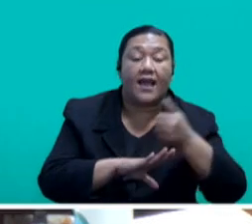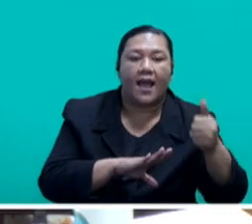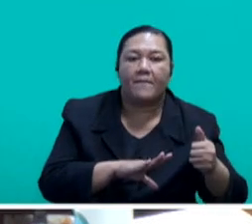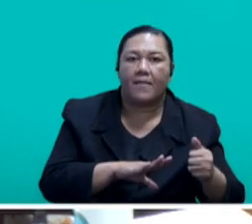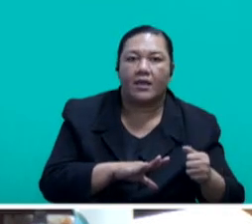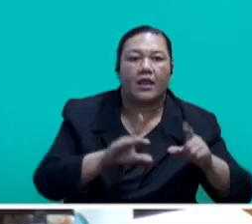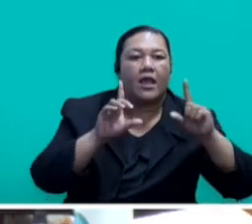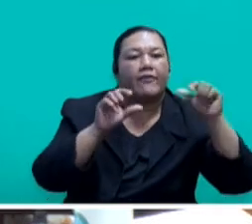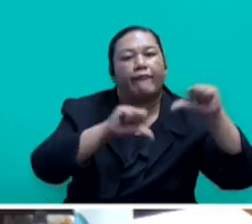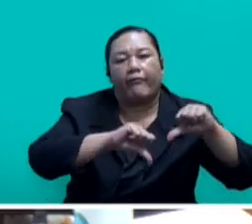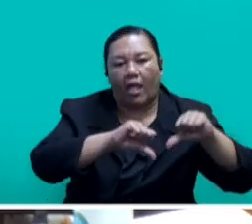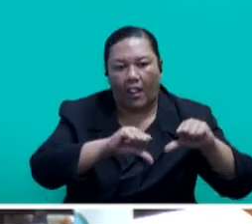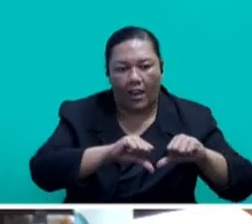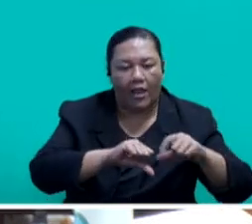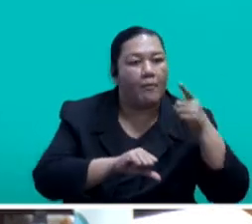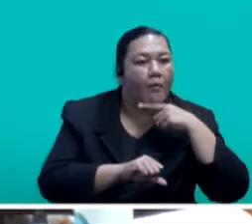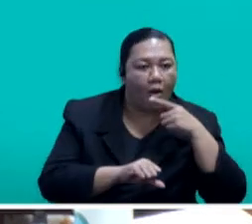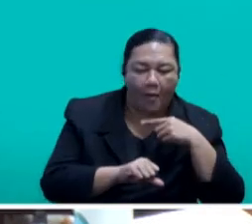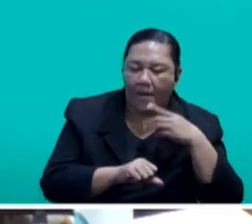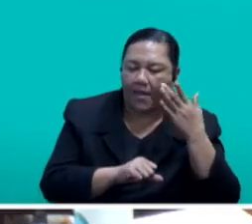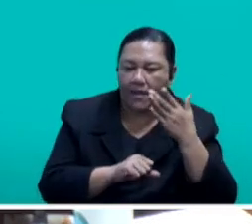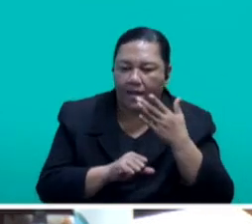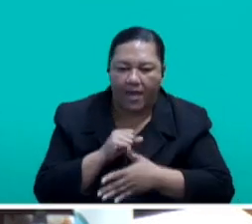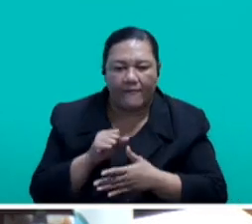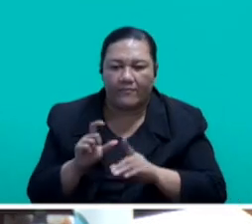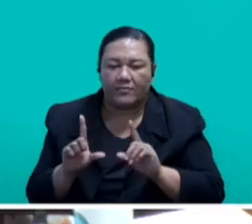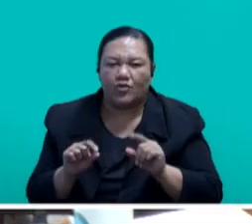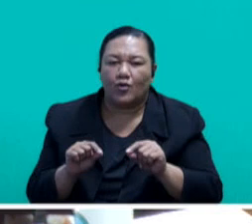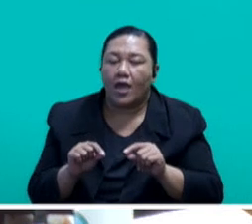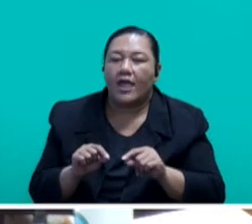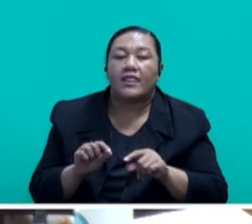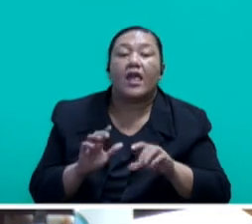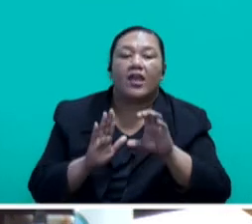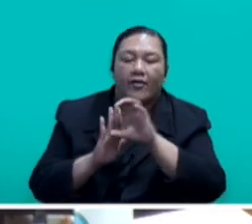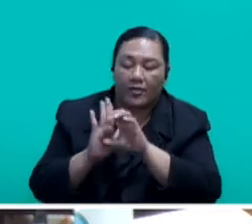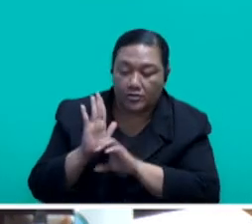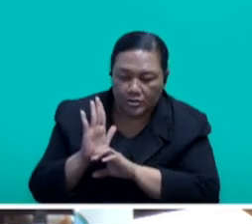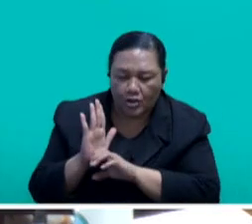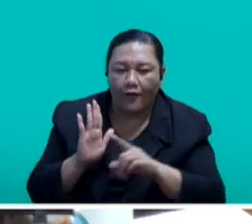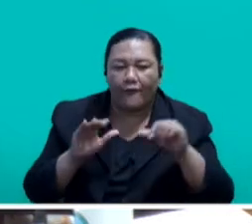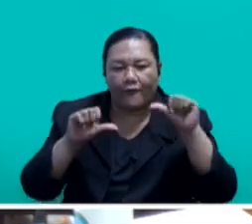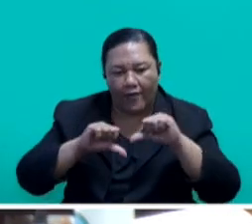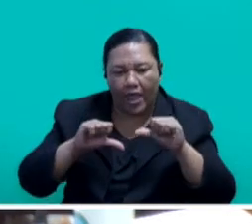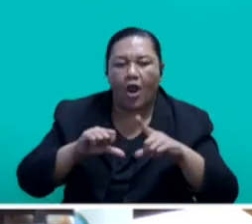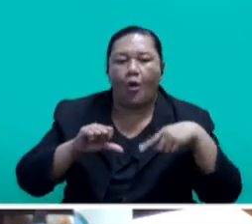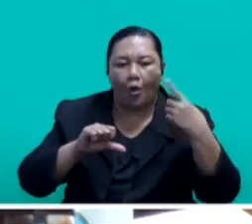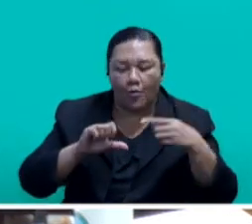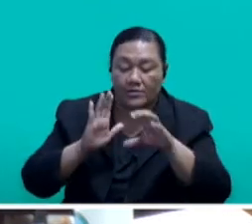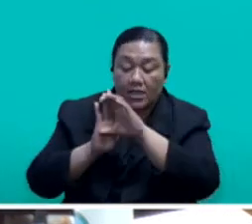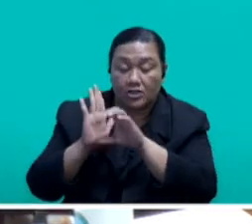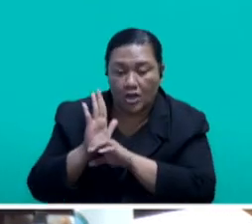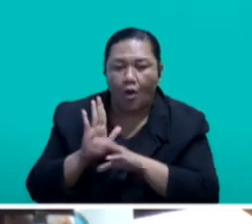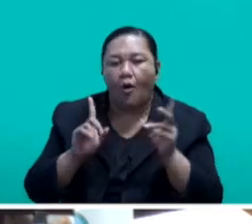about institutional interference and constitutional violations. Take a long, hard look in the mirror,